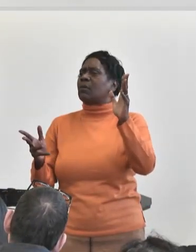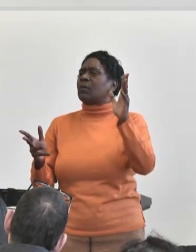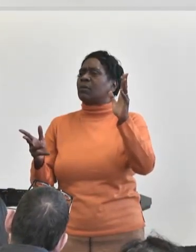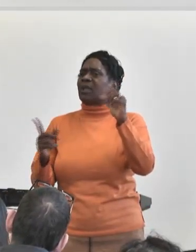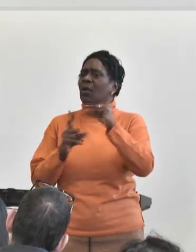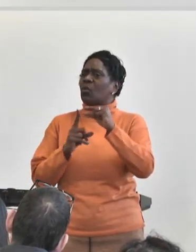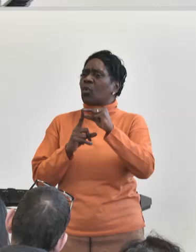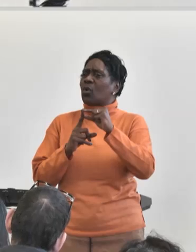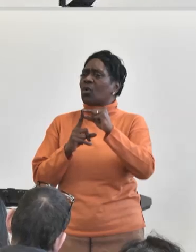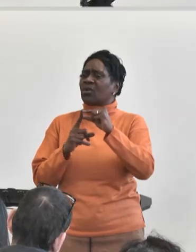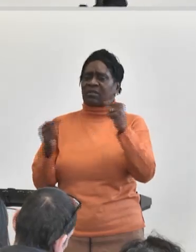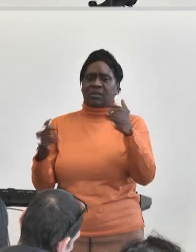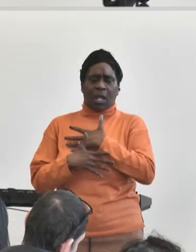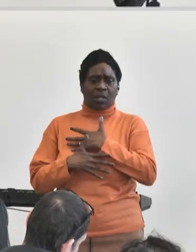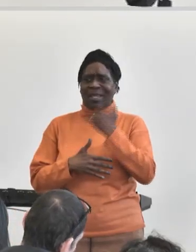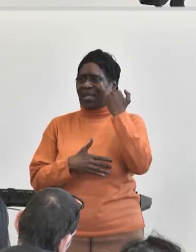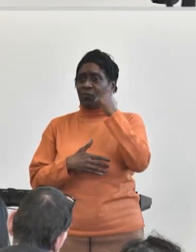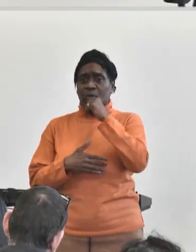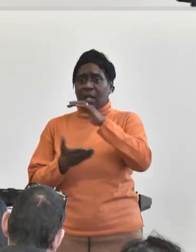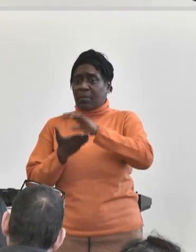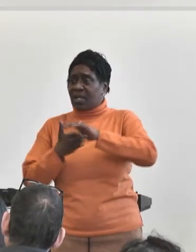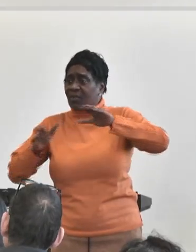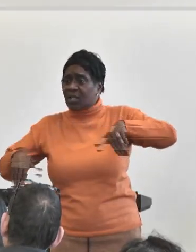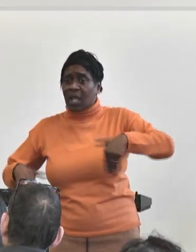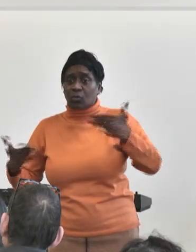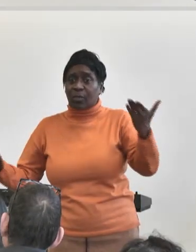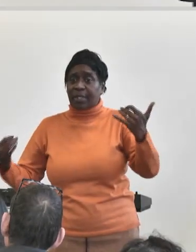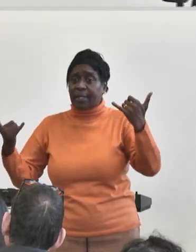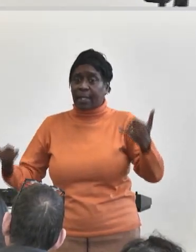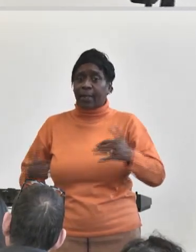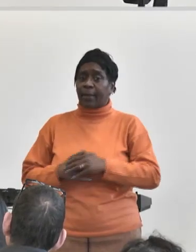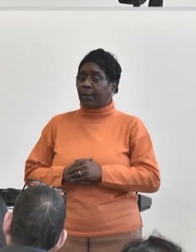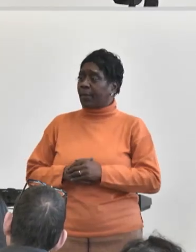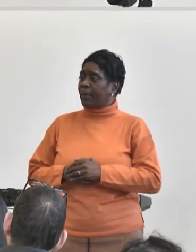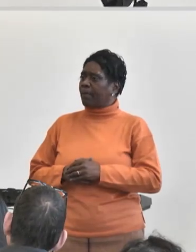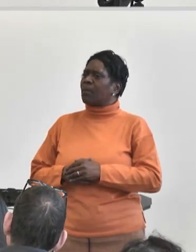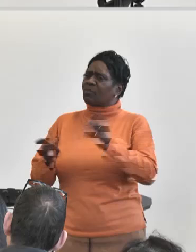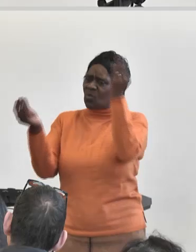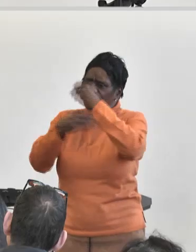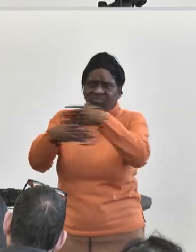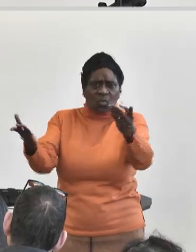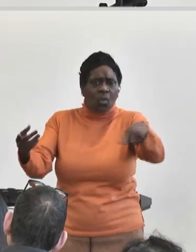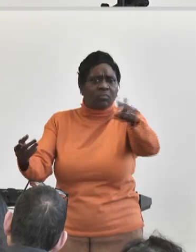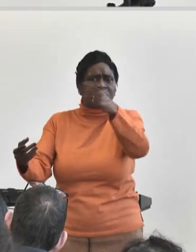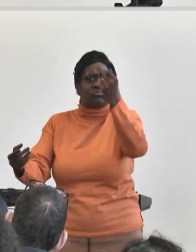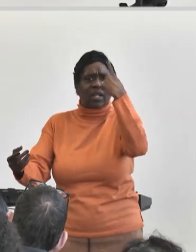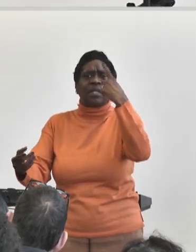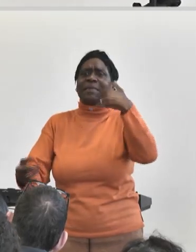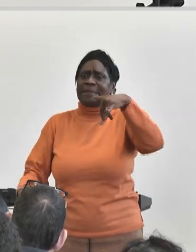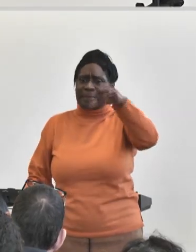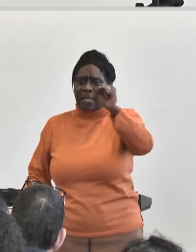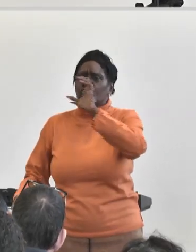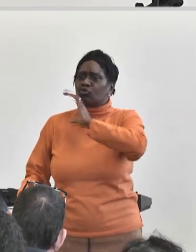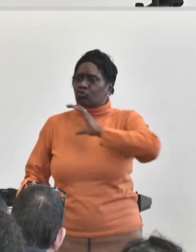a believer. Que esa palabra les intimida. And if you're not a believer and you're here today, usted no es un creyente y está aquí hoy, I want you to understand que that, yes, Christ